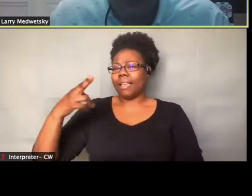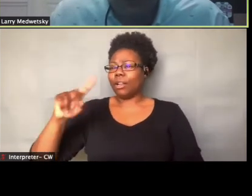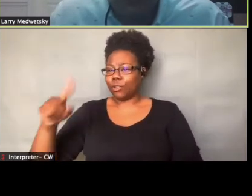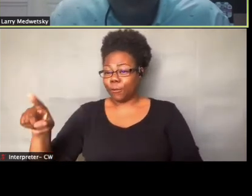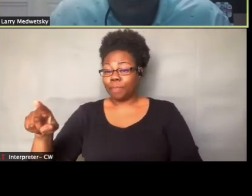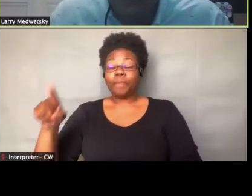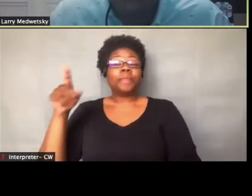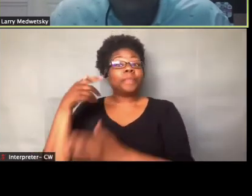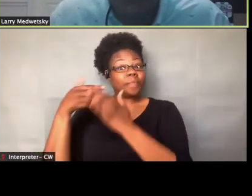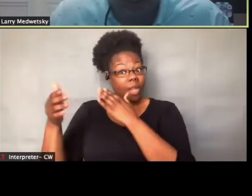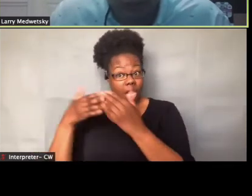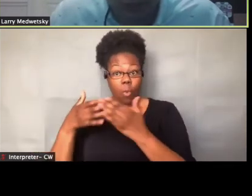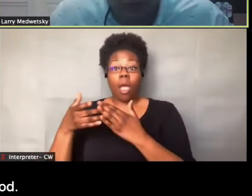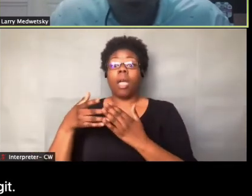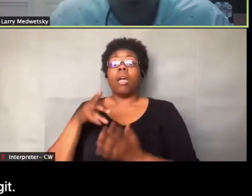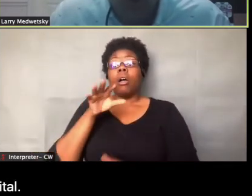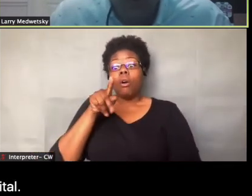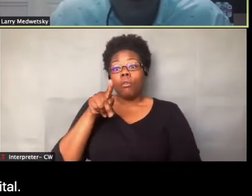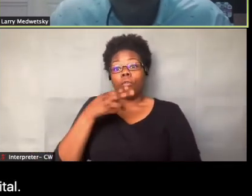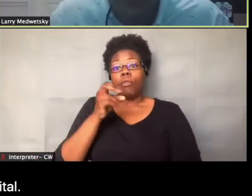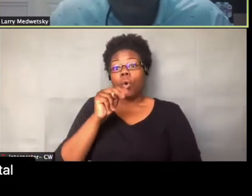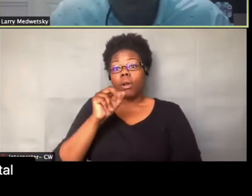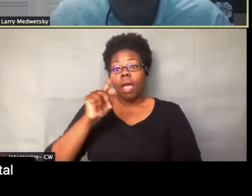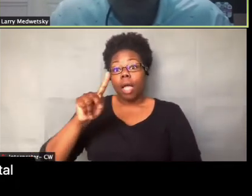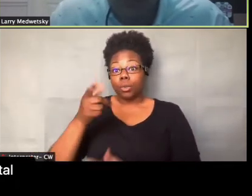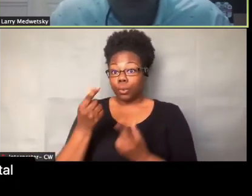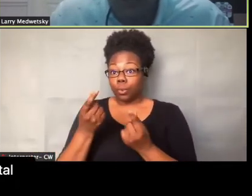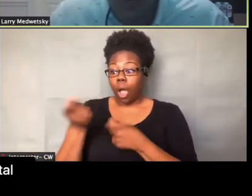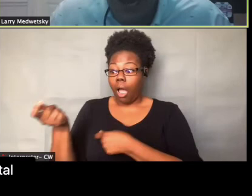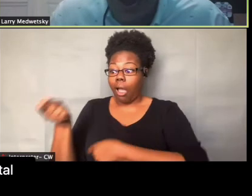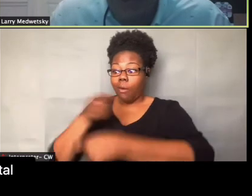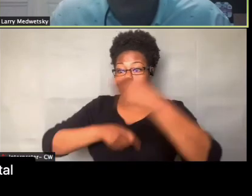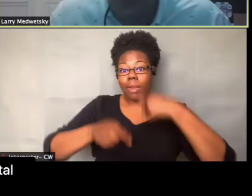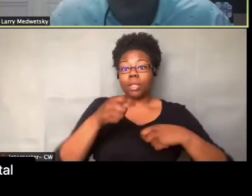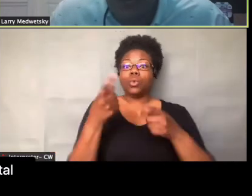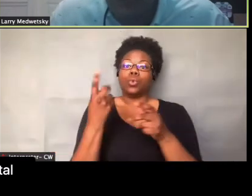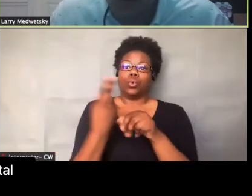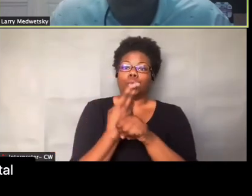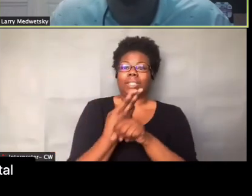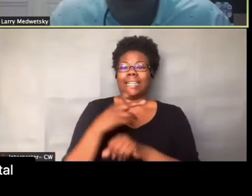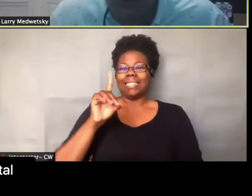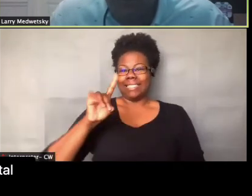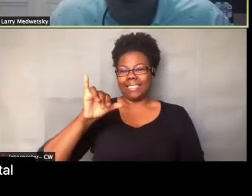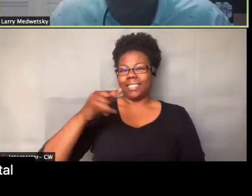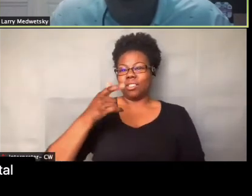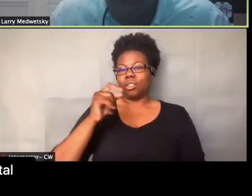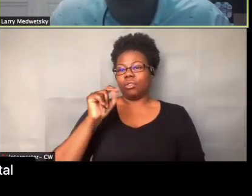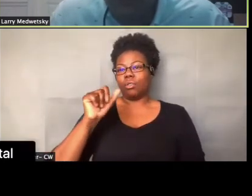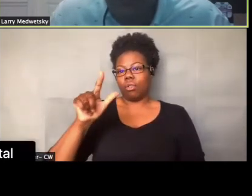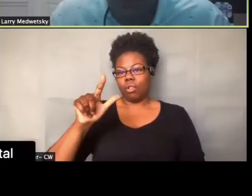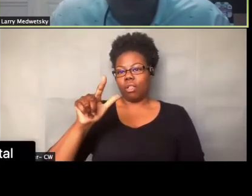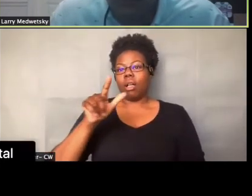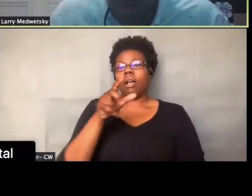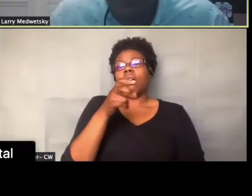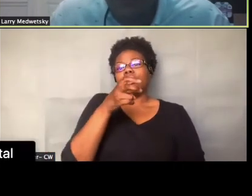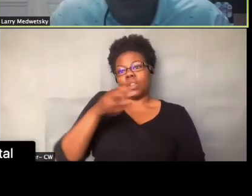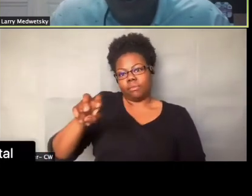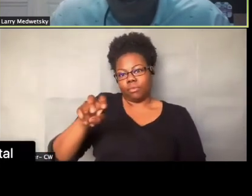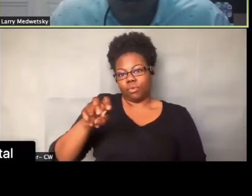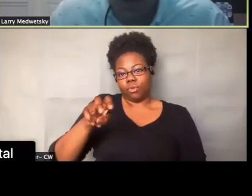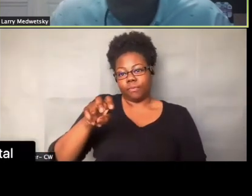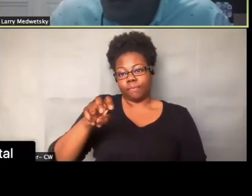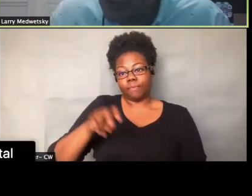by using a digital way of transmission, and they created a Roger remote microphone